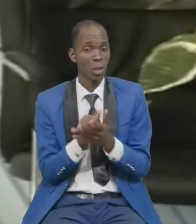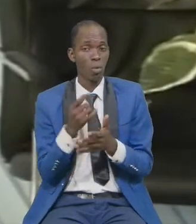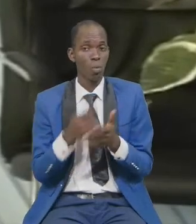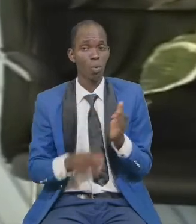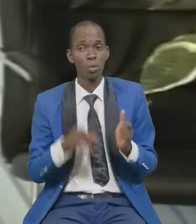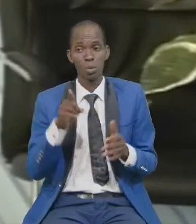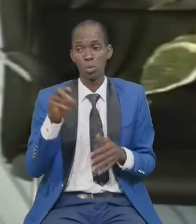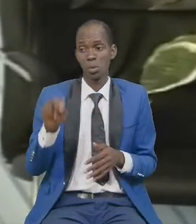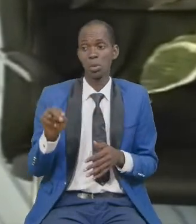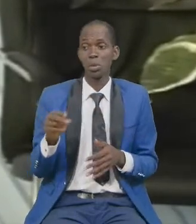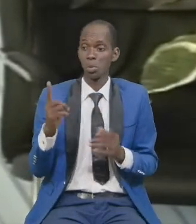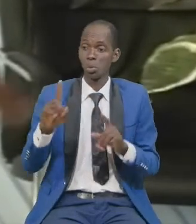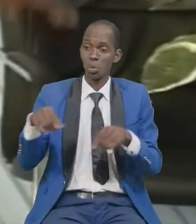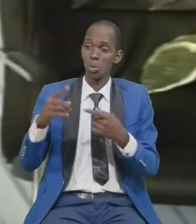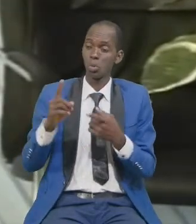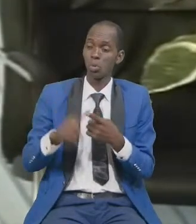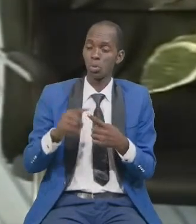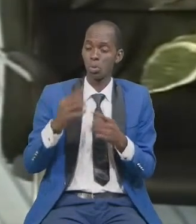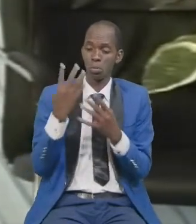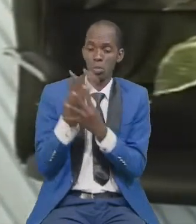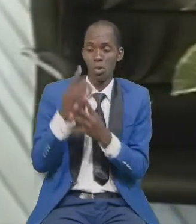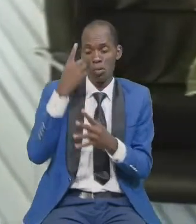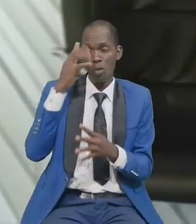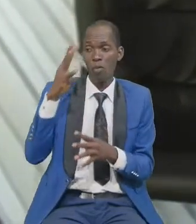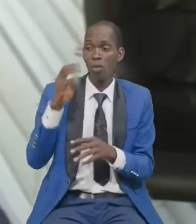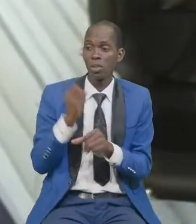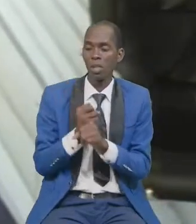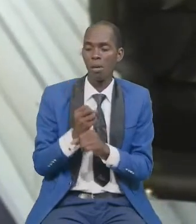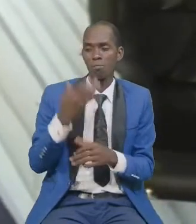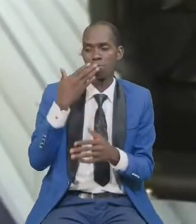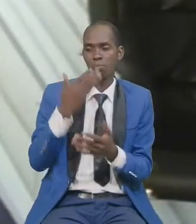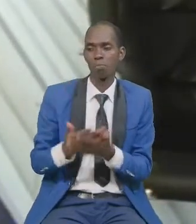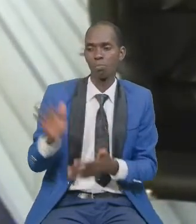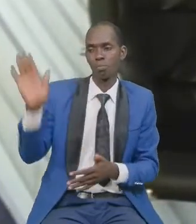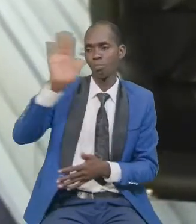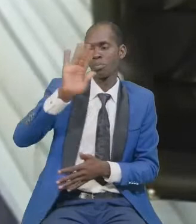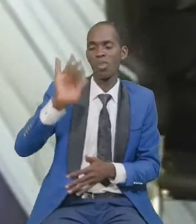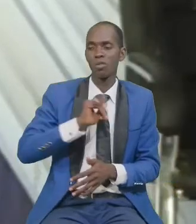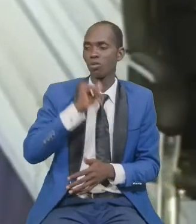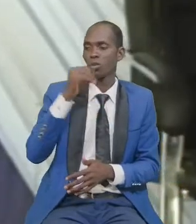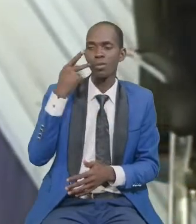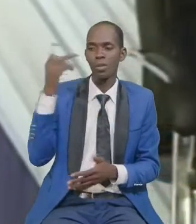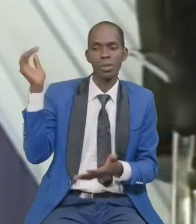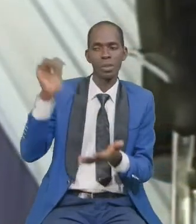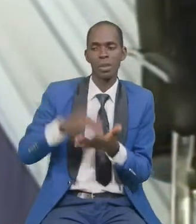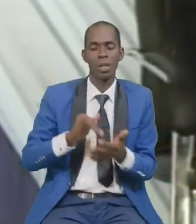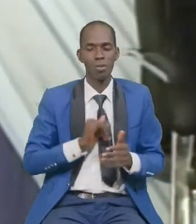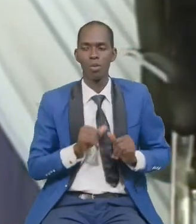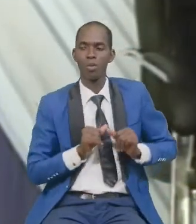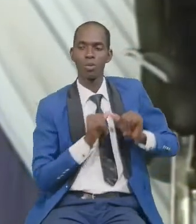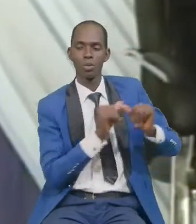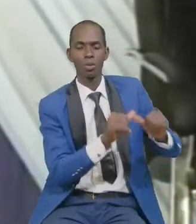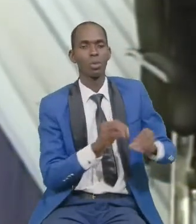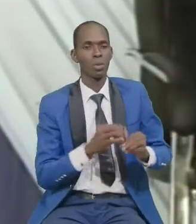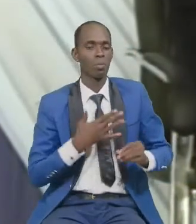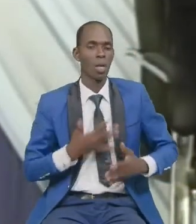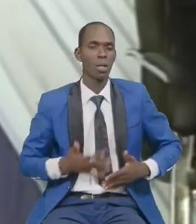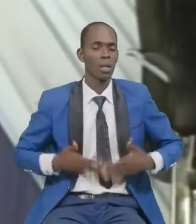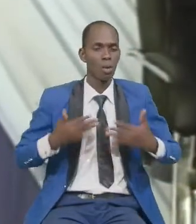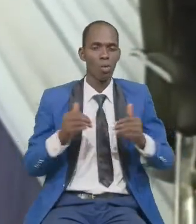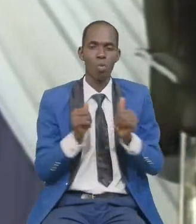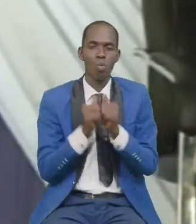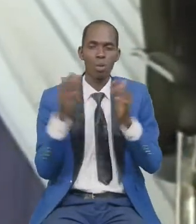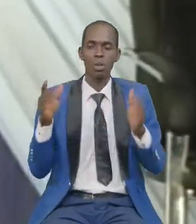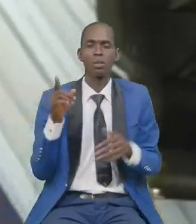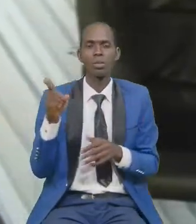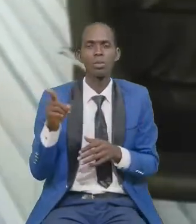Now you are going to prison for 40 years. Bye-bye. I'll never see you again. I'll live my life. I'll live my life without you. He